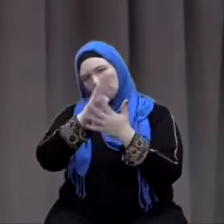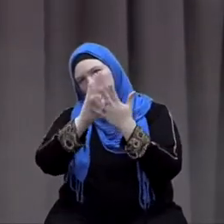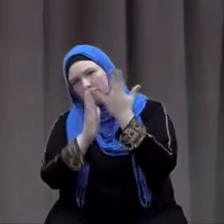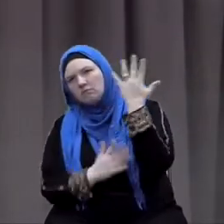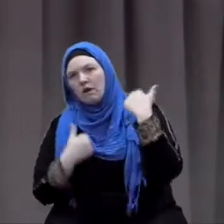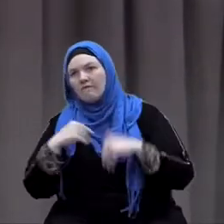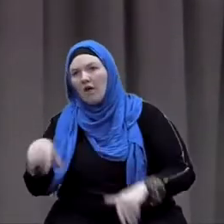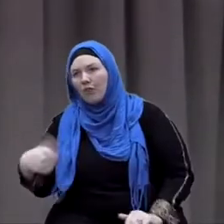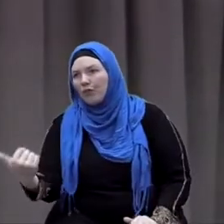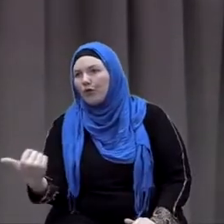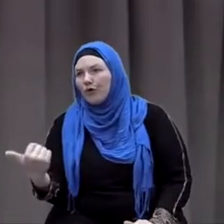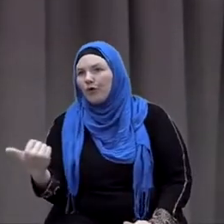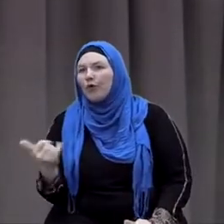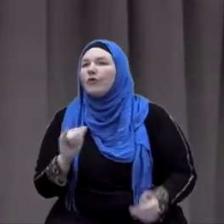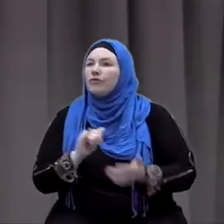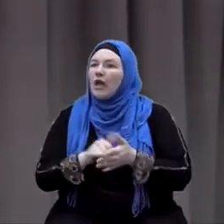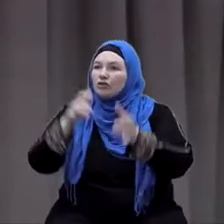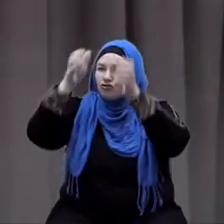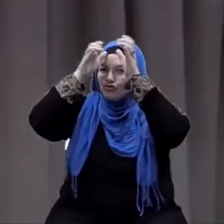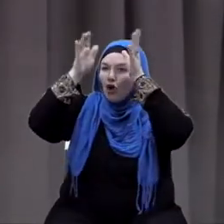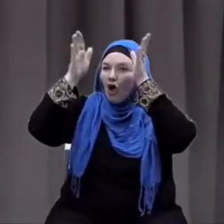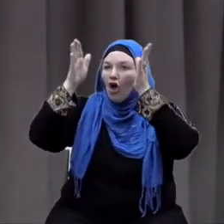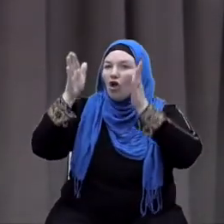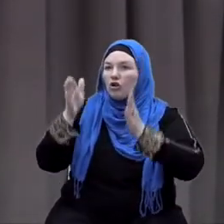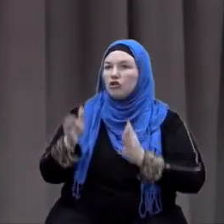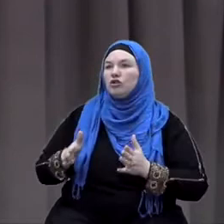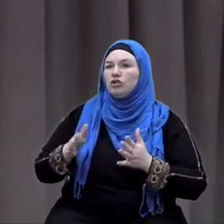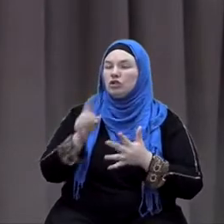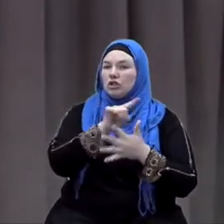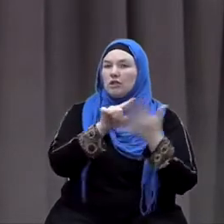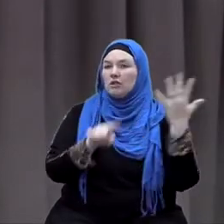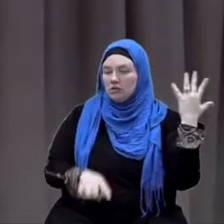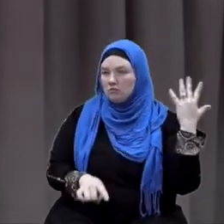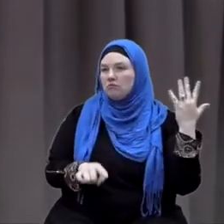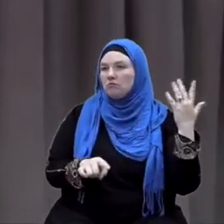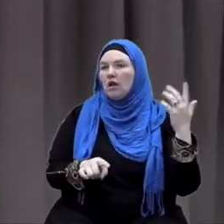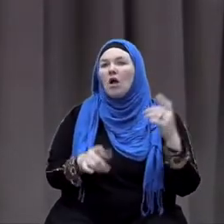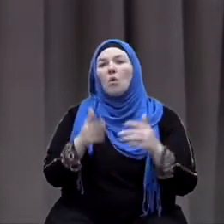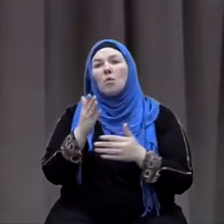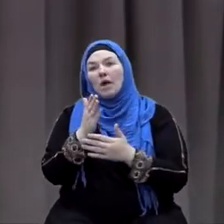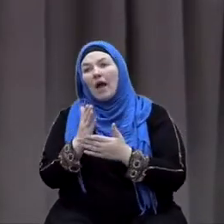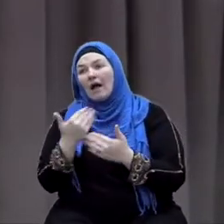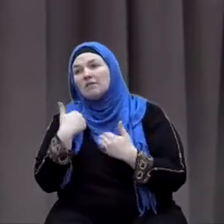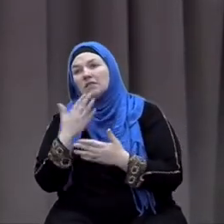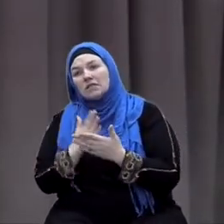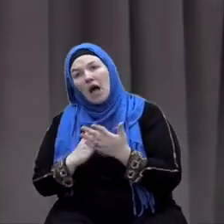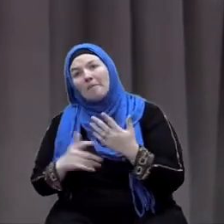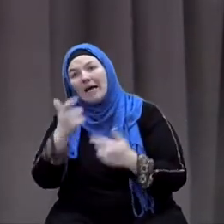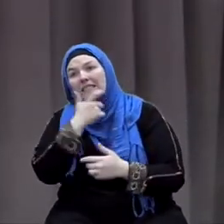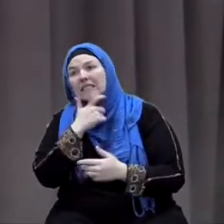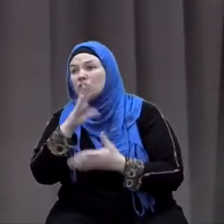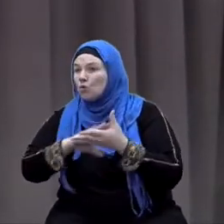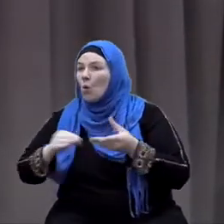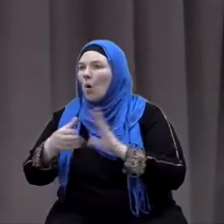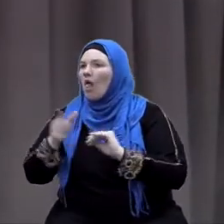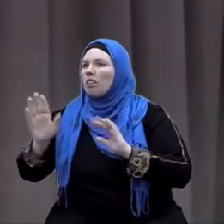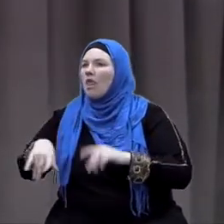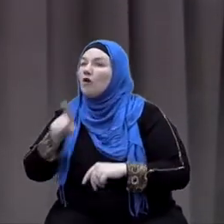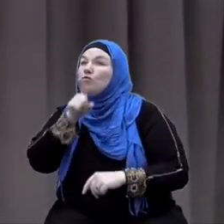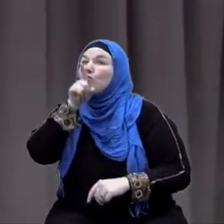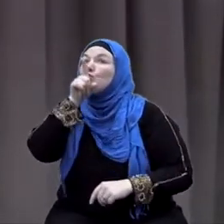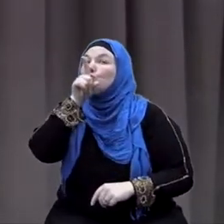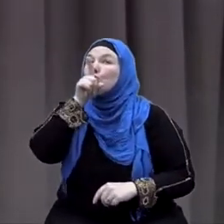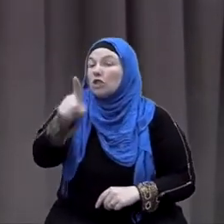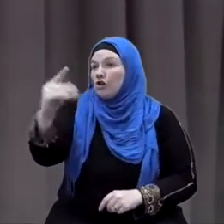that that has some hadith that are not up to the standard of Bukhari. The standard of Bukhari for